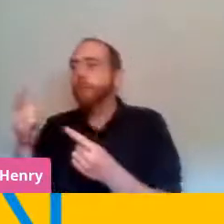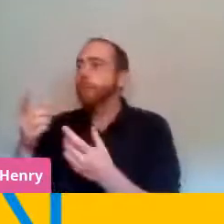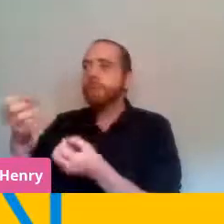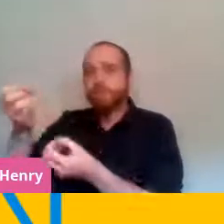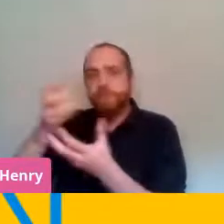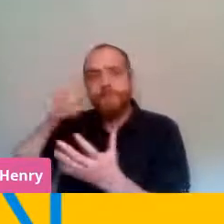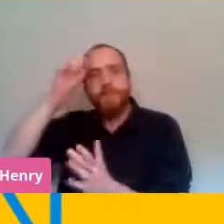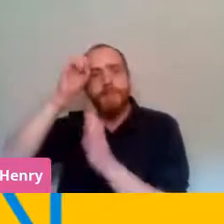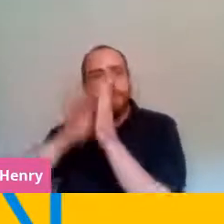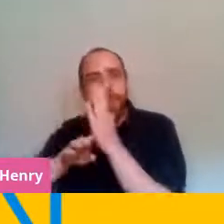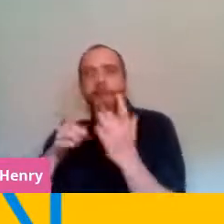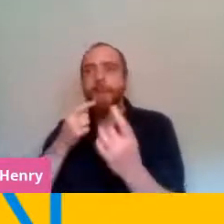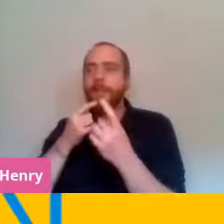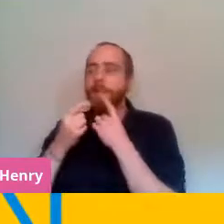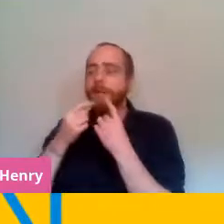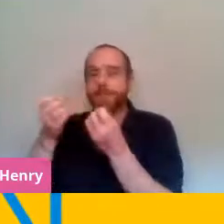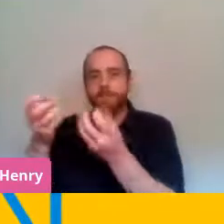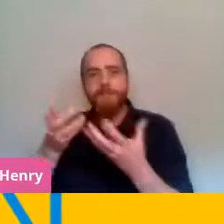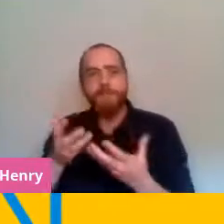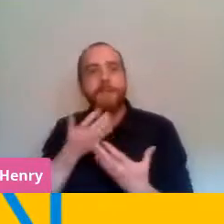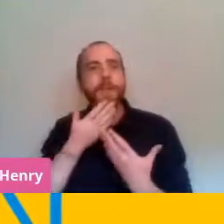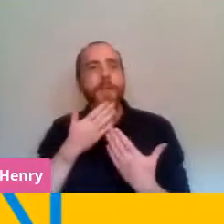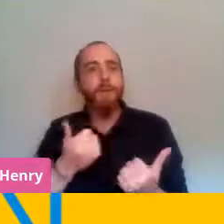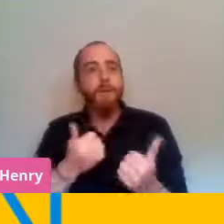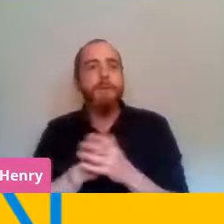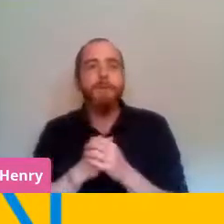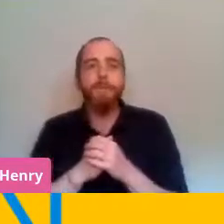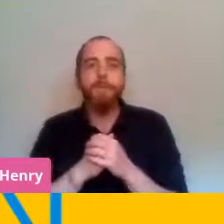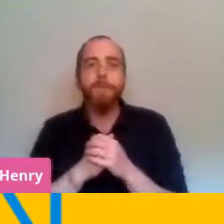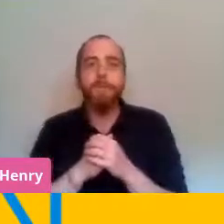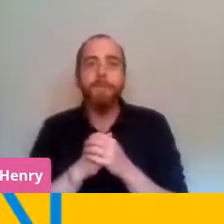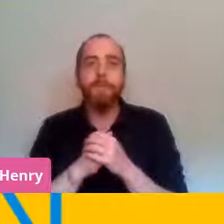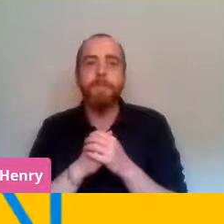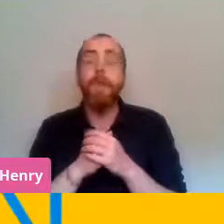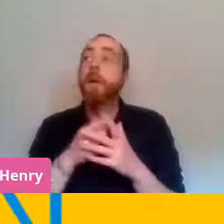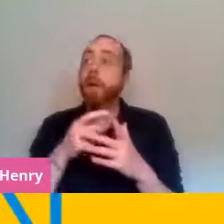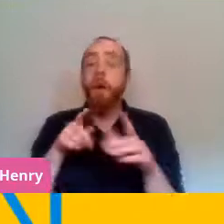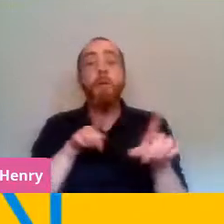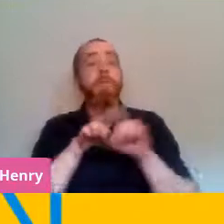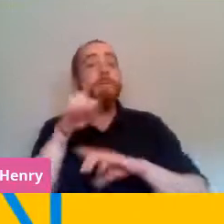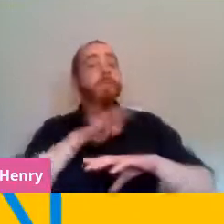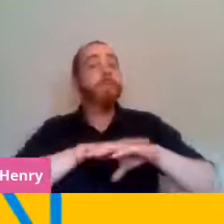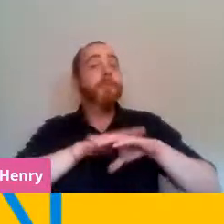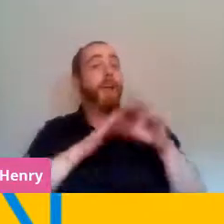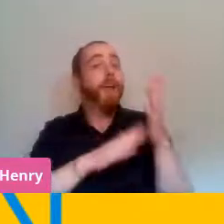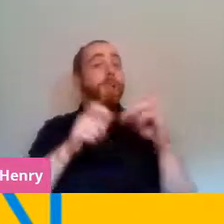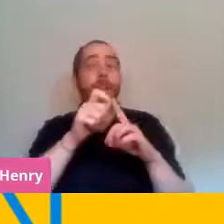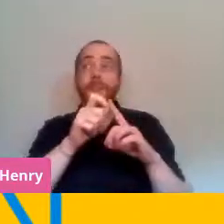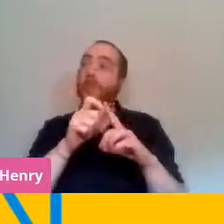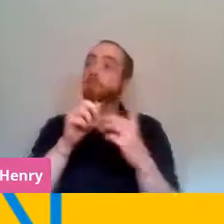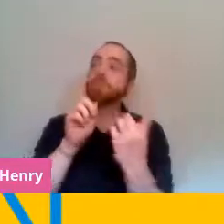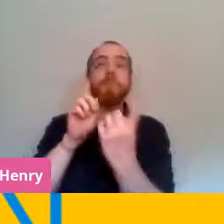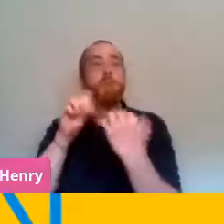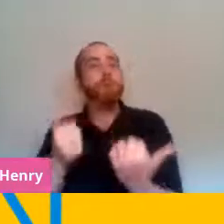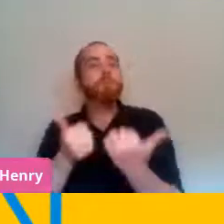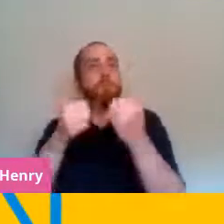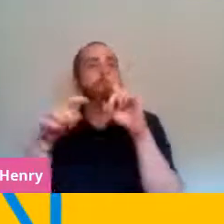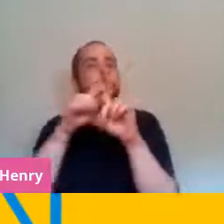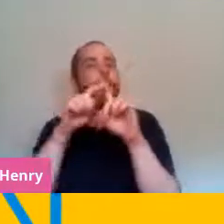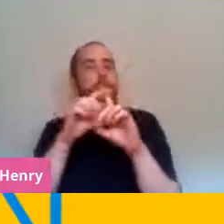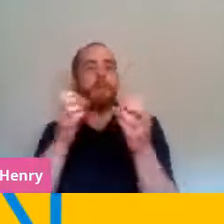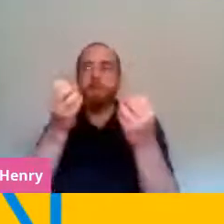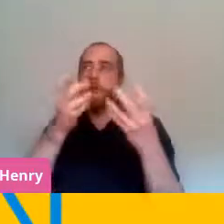for sharing that experience, and it can be done. And I've even known Tory MPs respond quite positively to these sorts of campaigns, so don't give